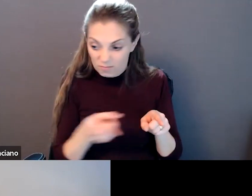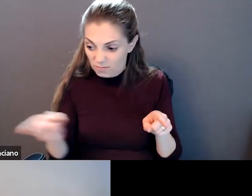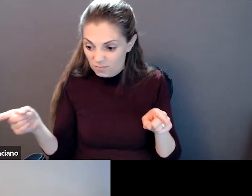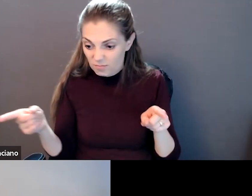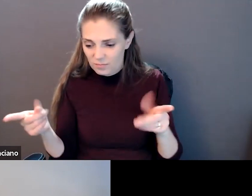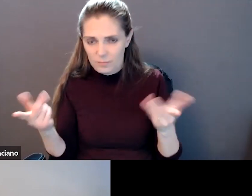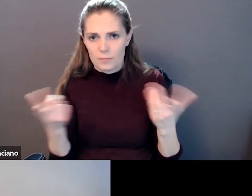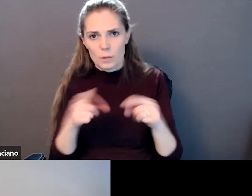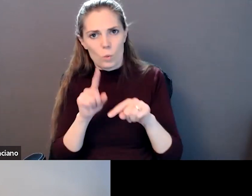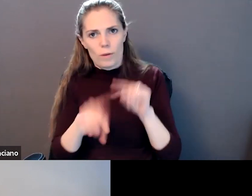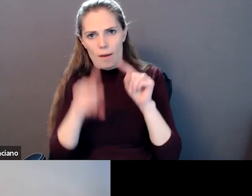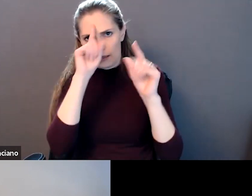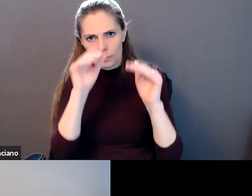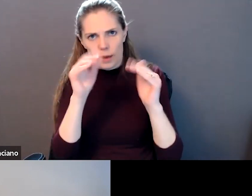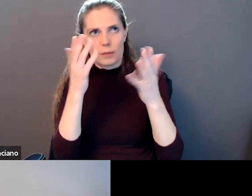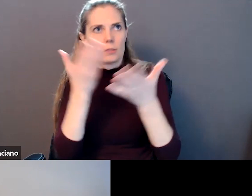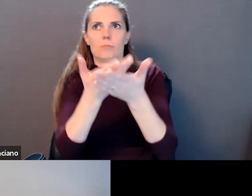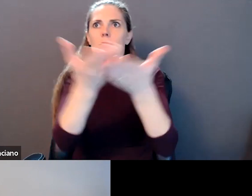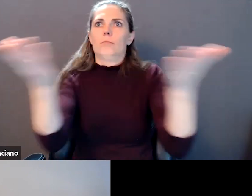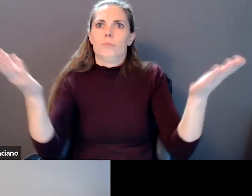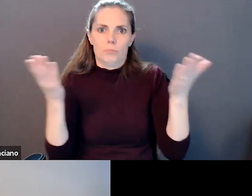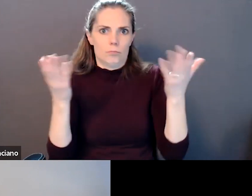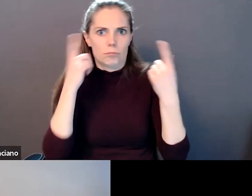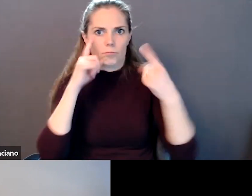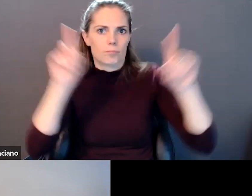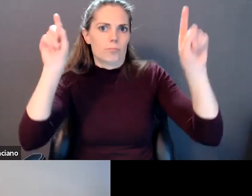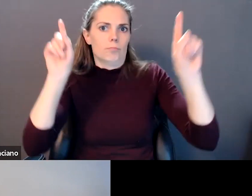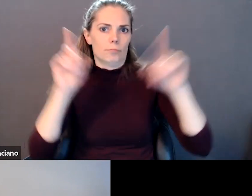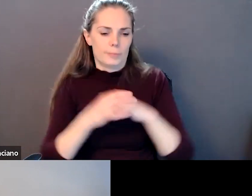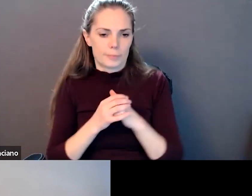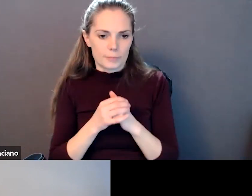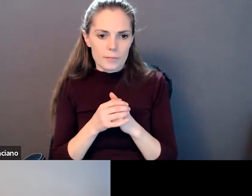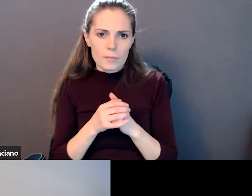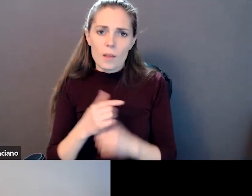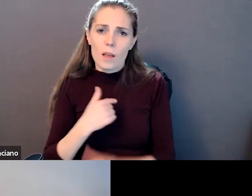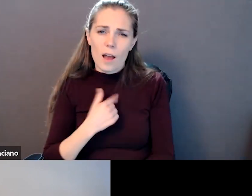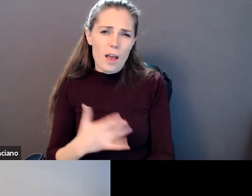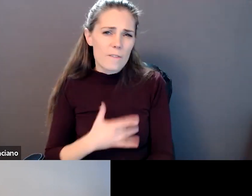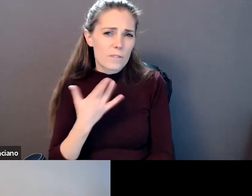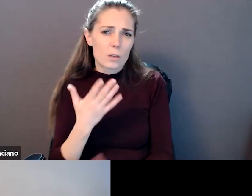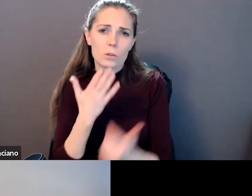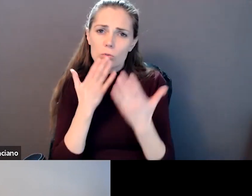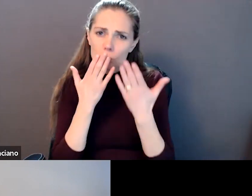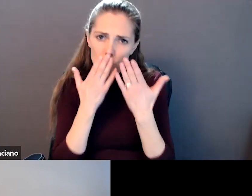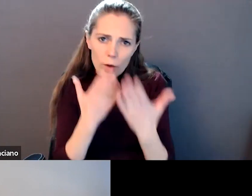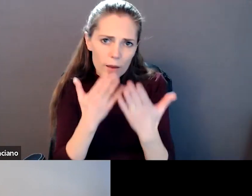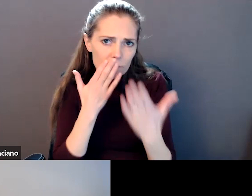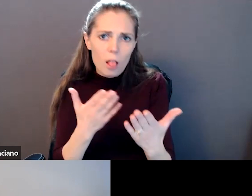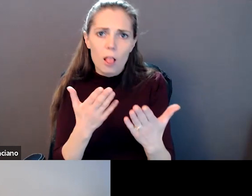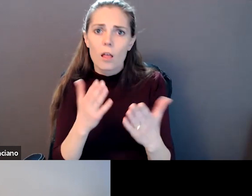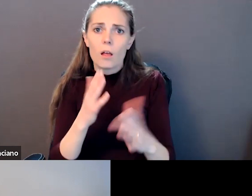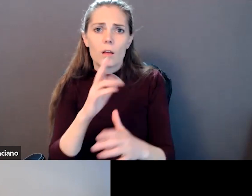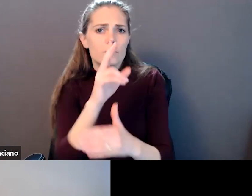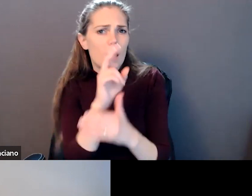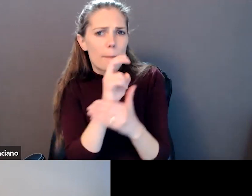fully achieved. And I have been so incredibly grateful to have been immersed in